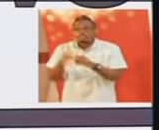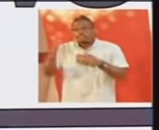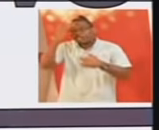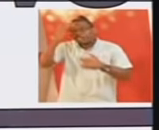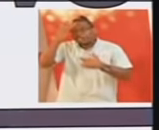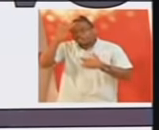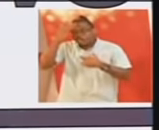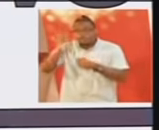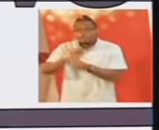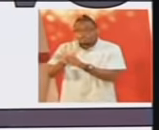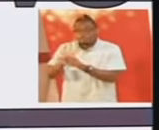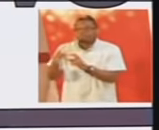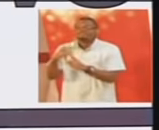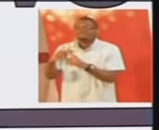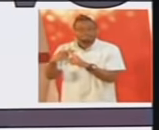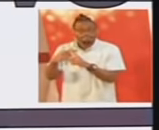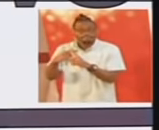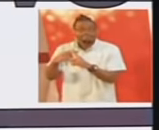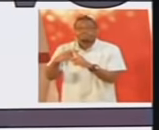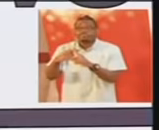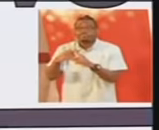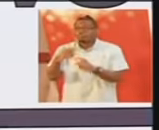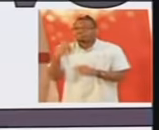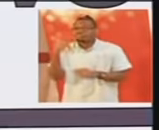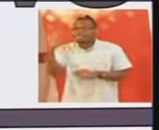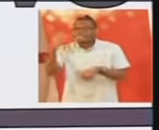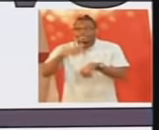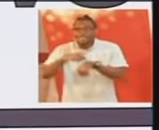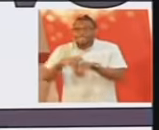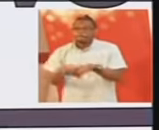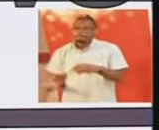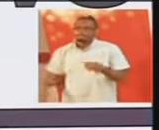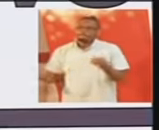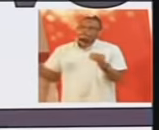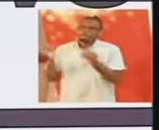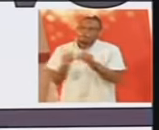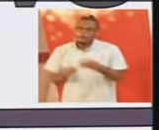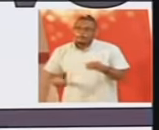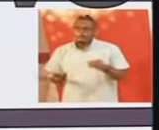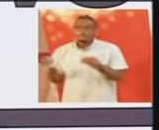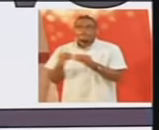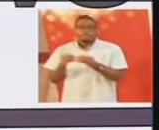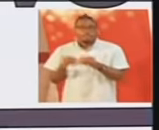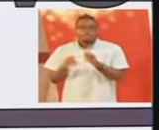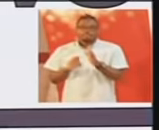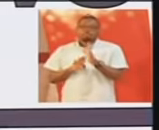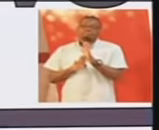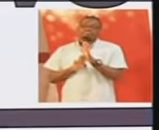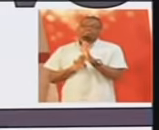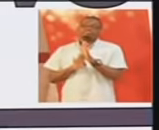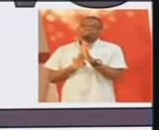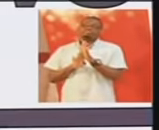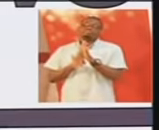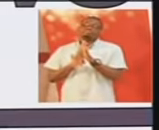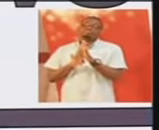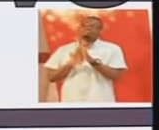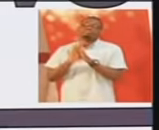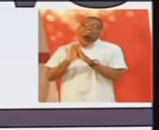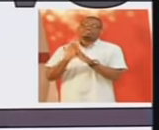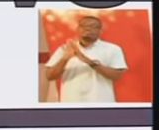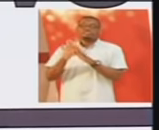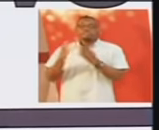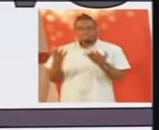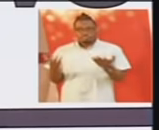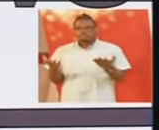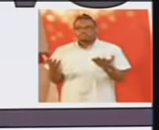positive persons, were 3 times more likely to develop what we call thromboembolic